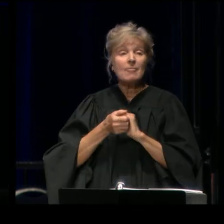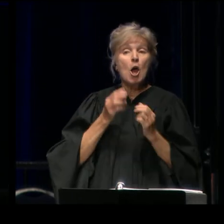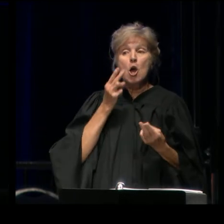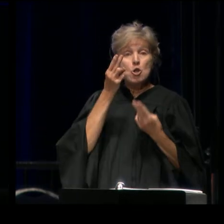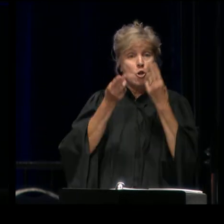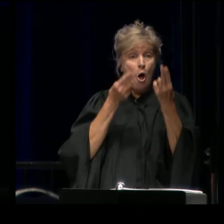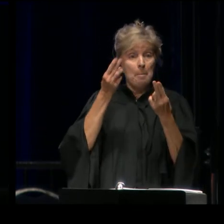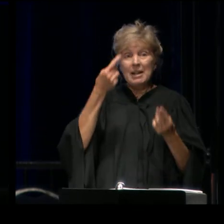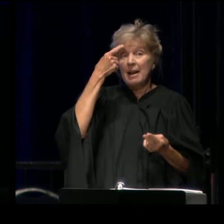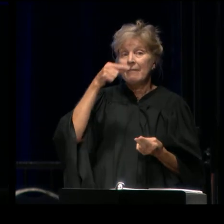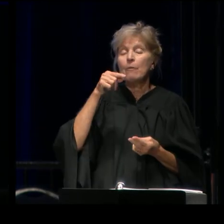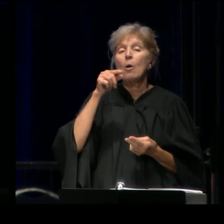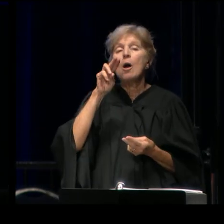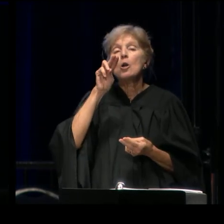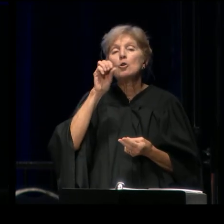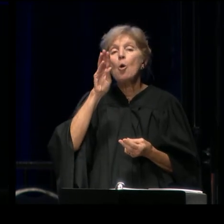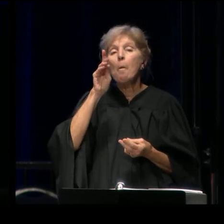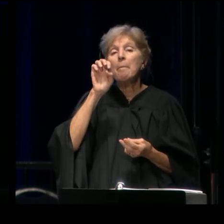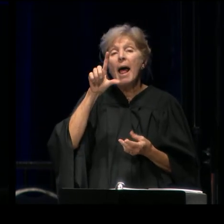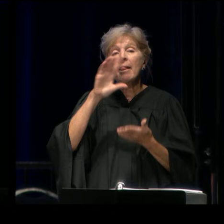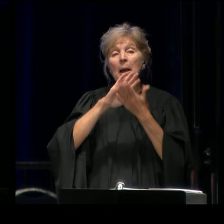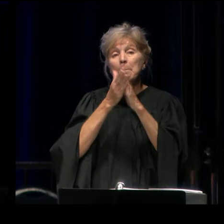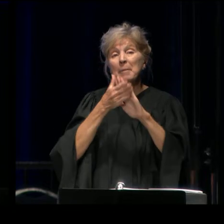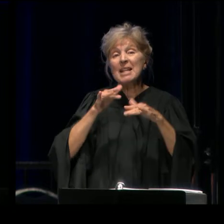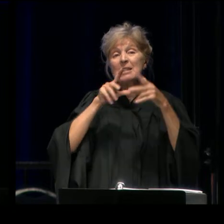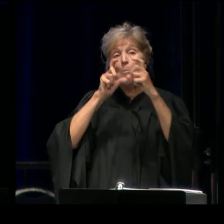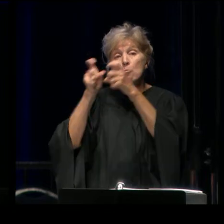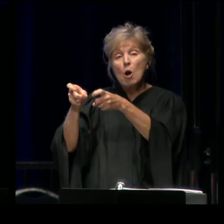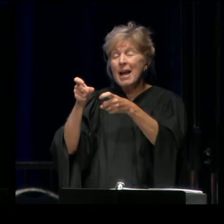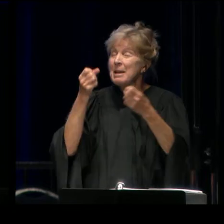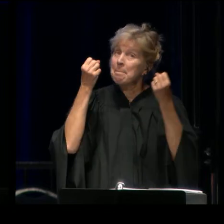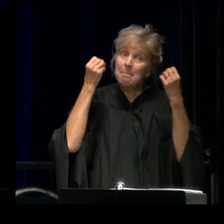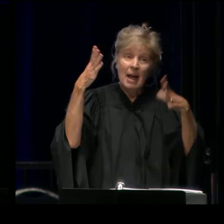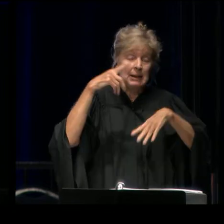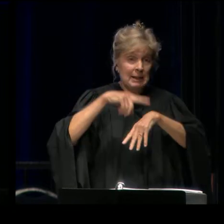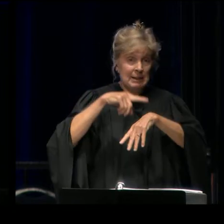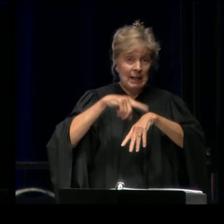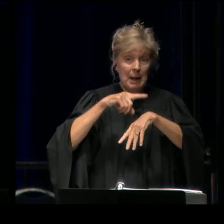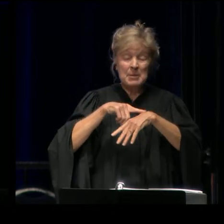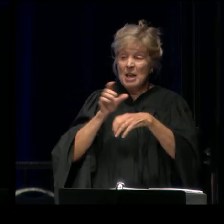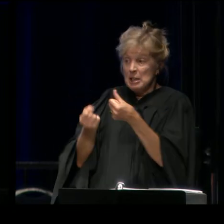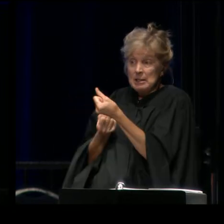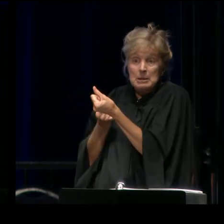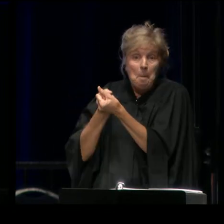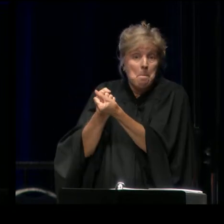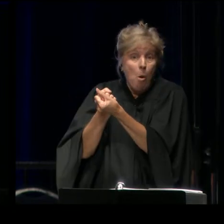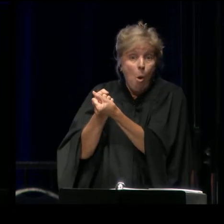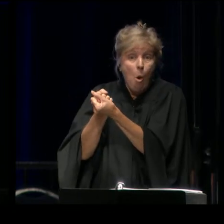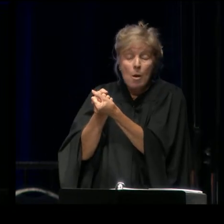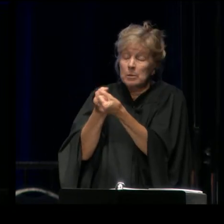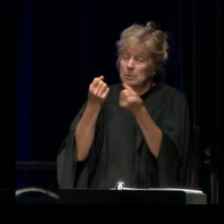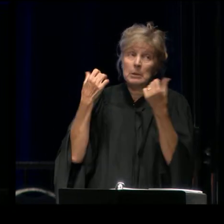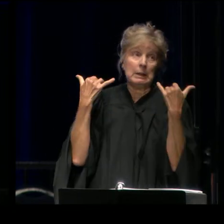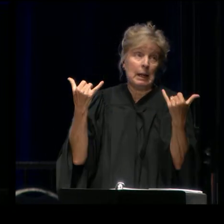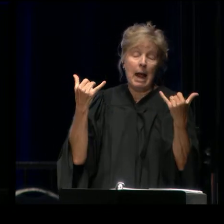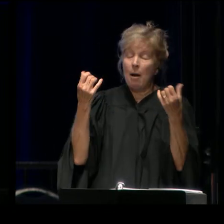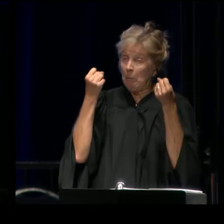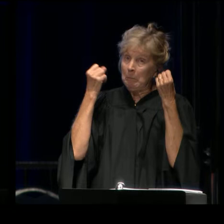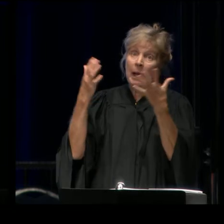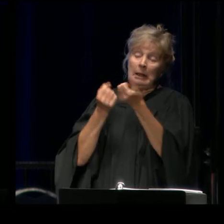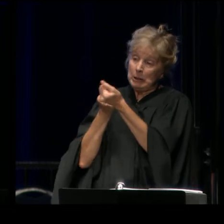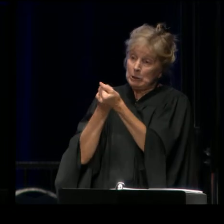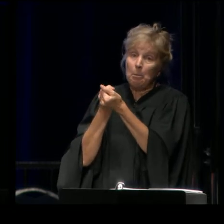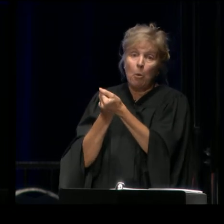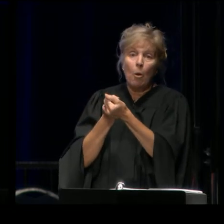Nobel Peace Prize multiple times, and support for his candidacy has grown dramatically every year.